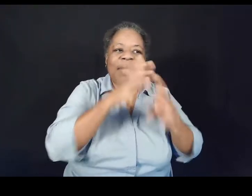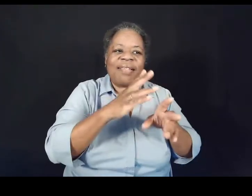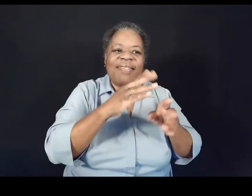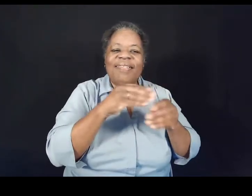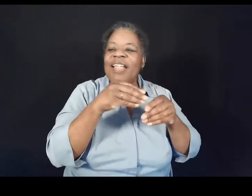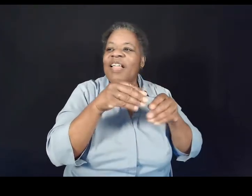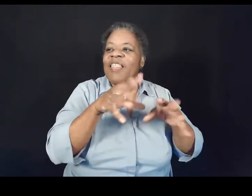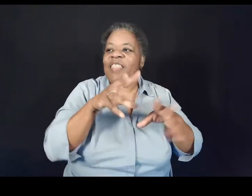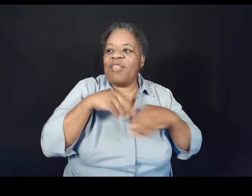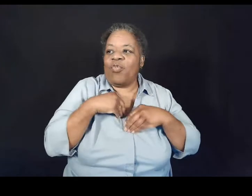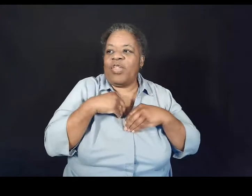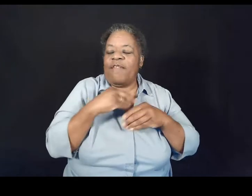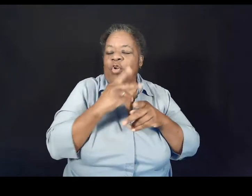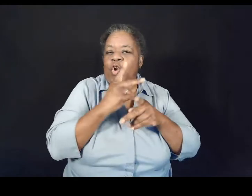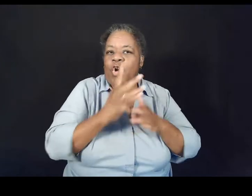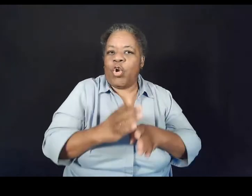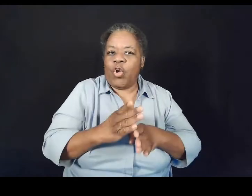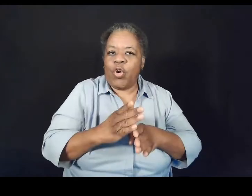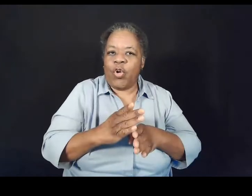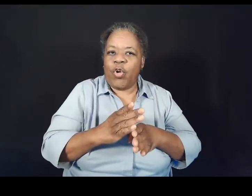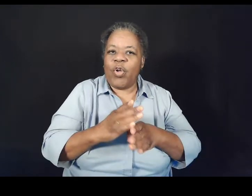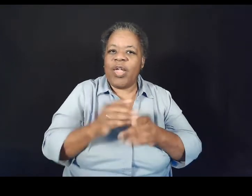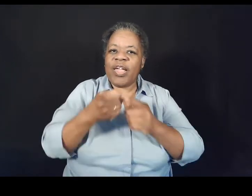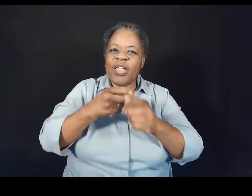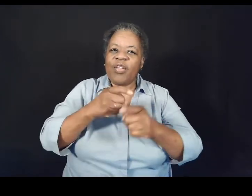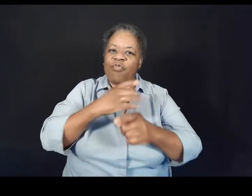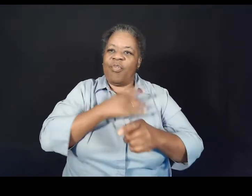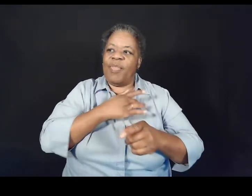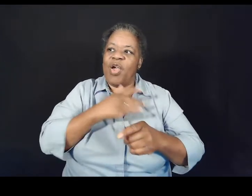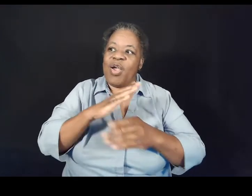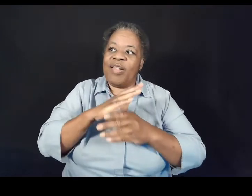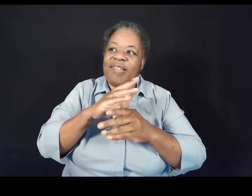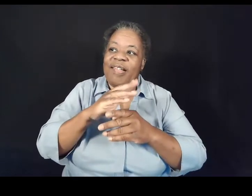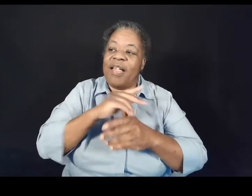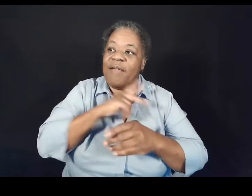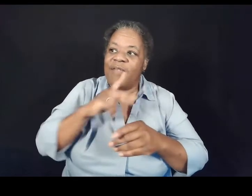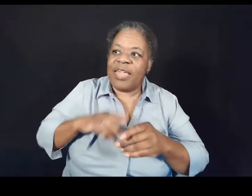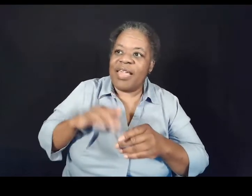hearts of kings. It is an attribute to God himself."